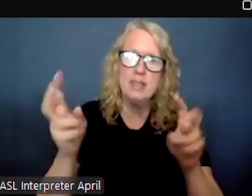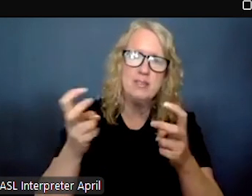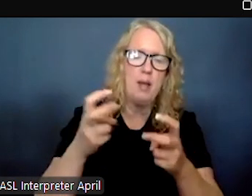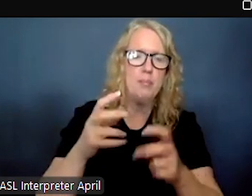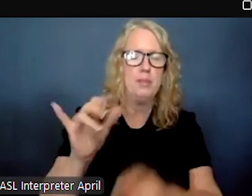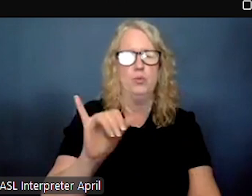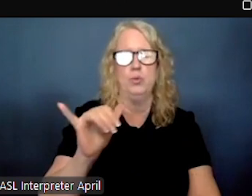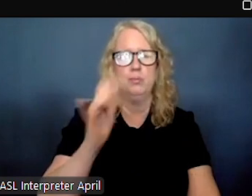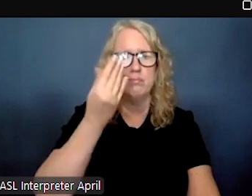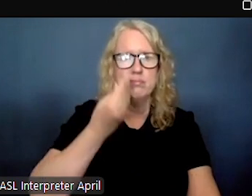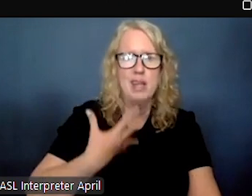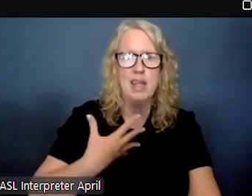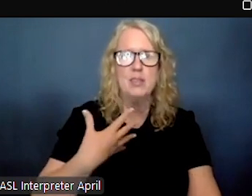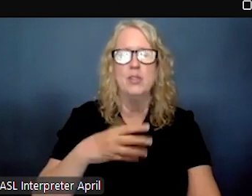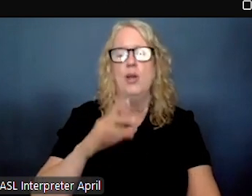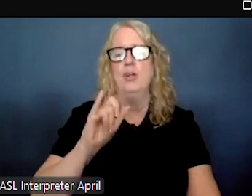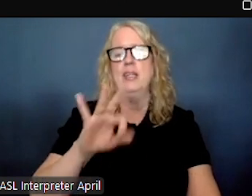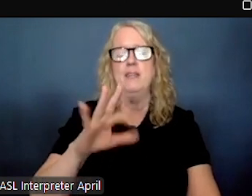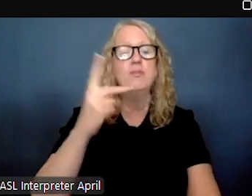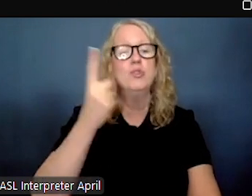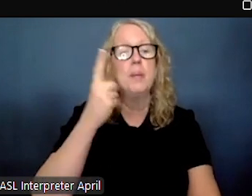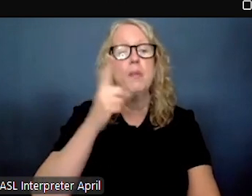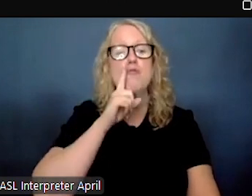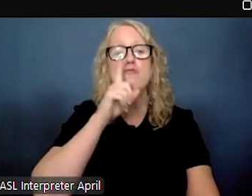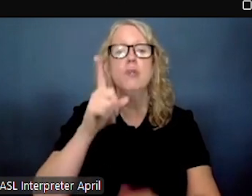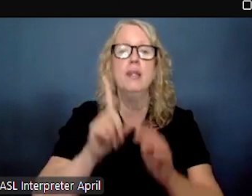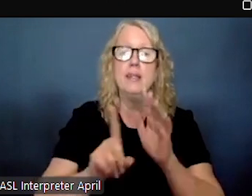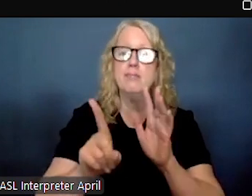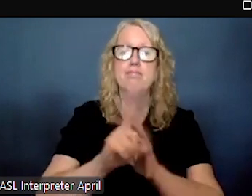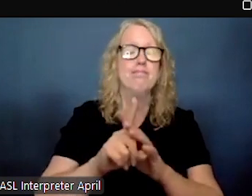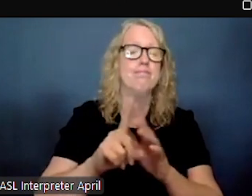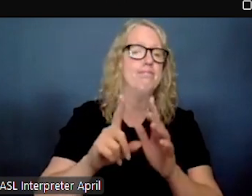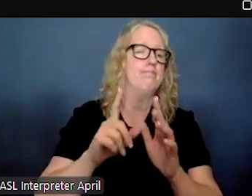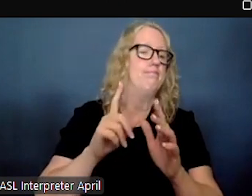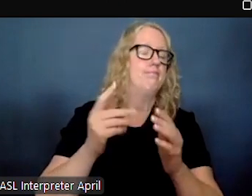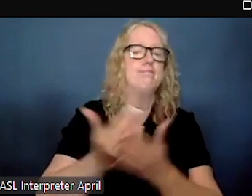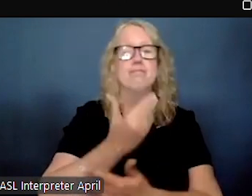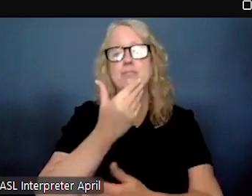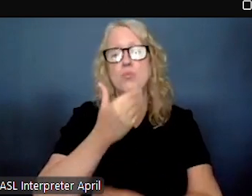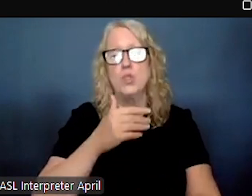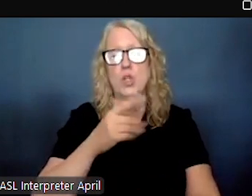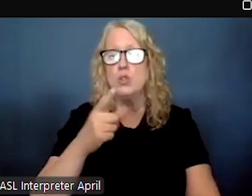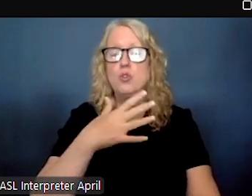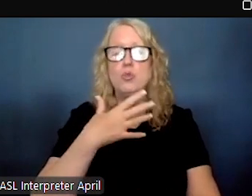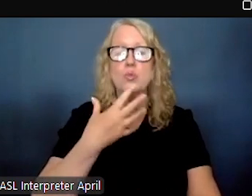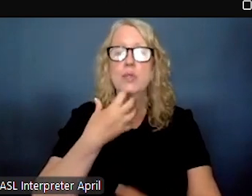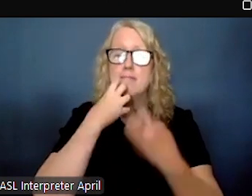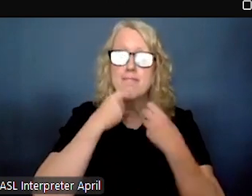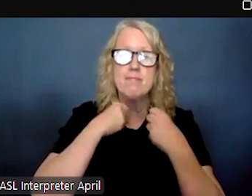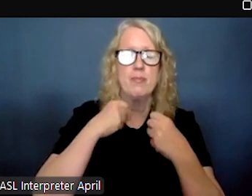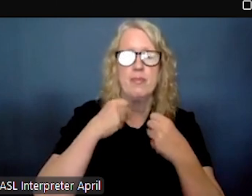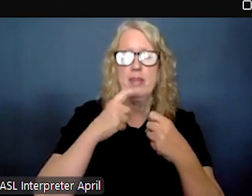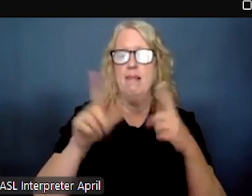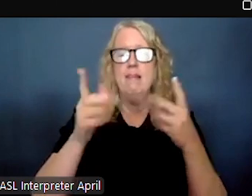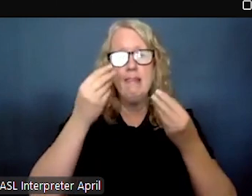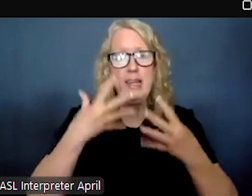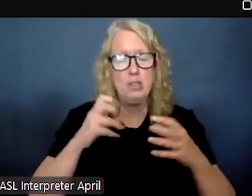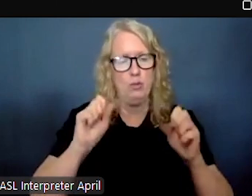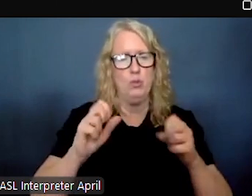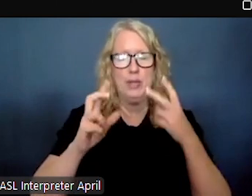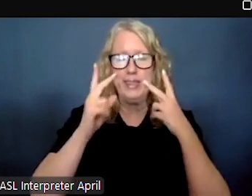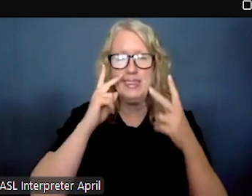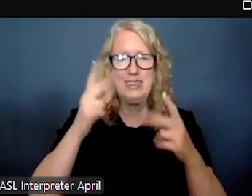please let us know. Something that is emerging or something that you really care about, let us know. You'll see